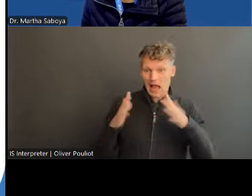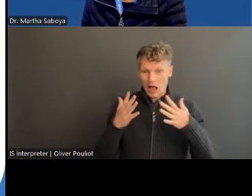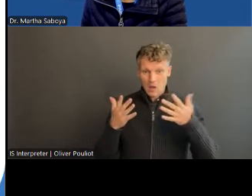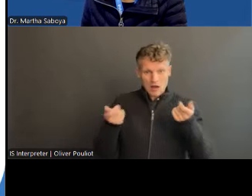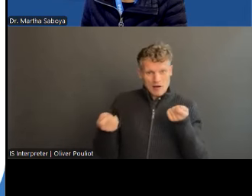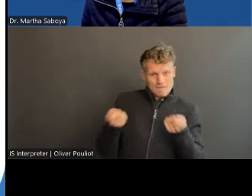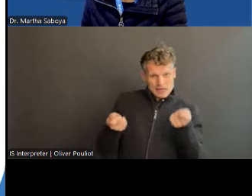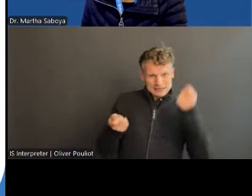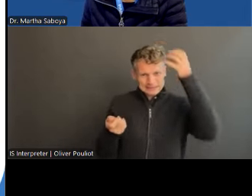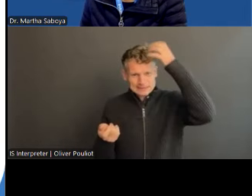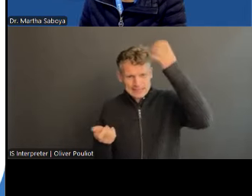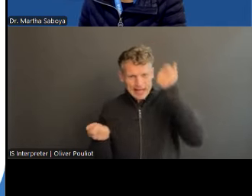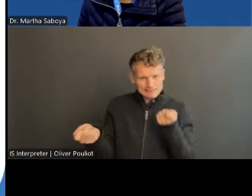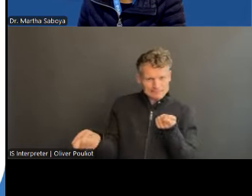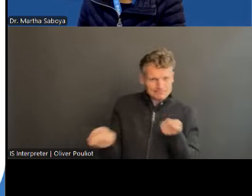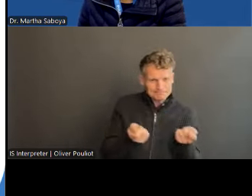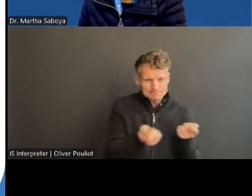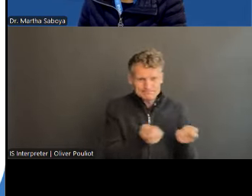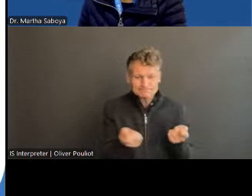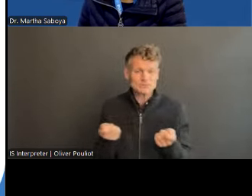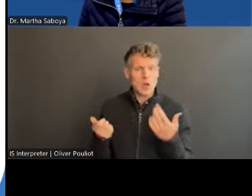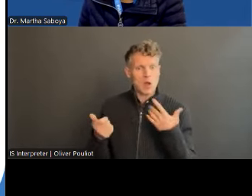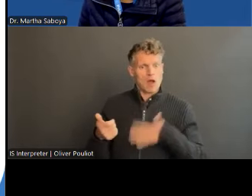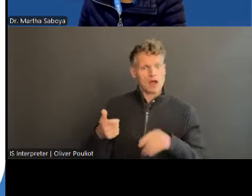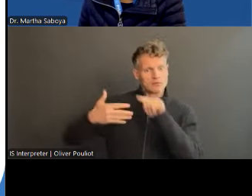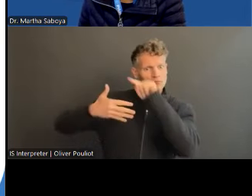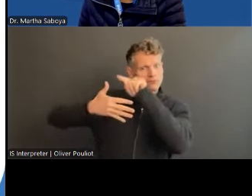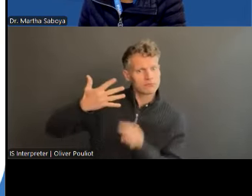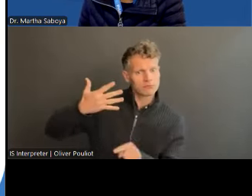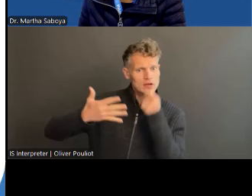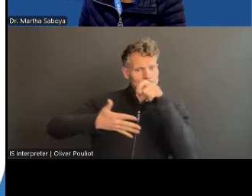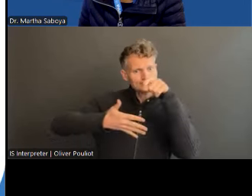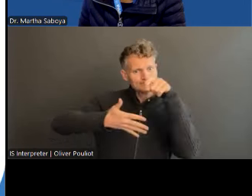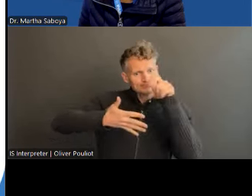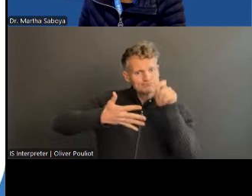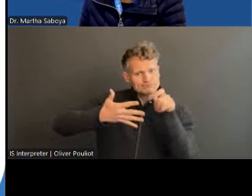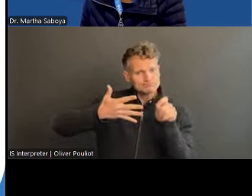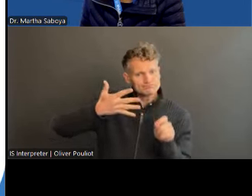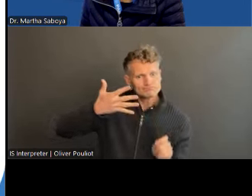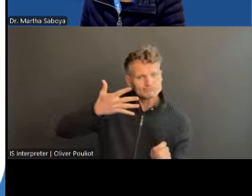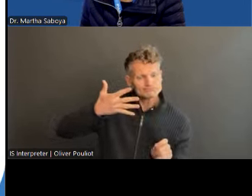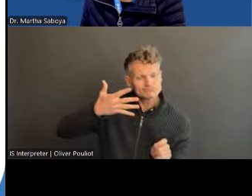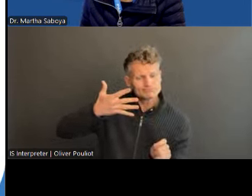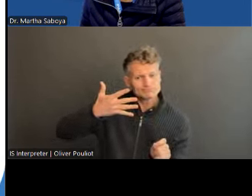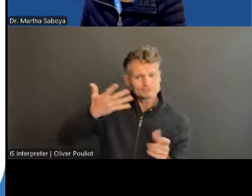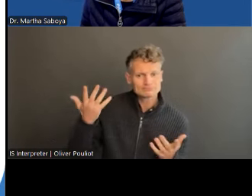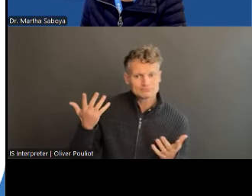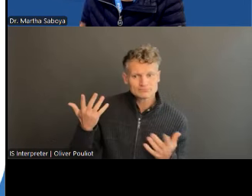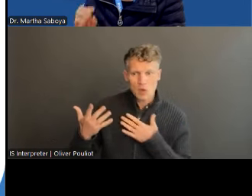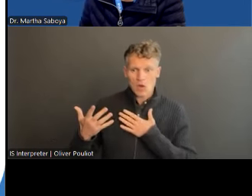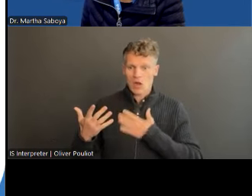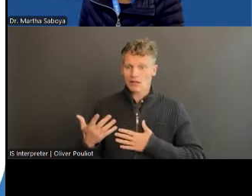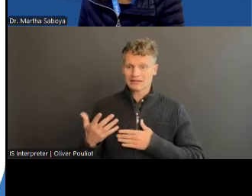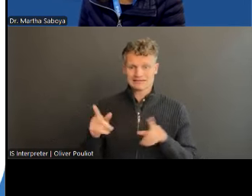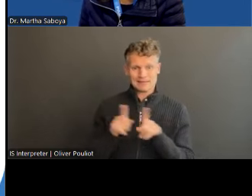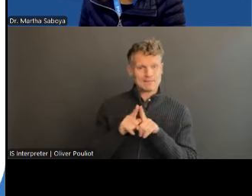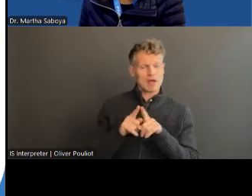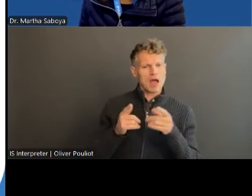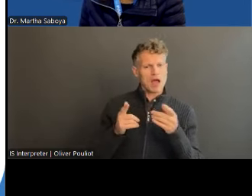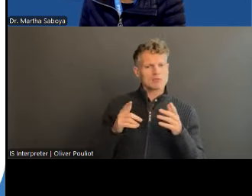goals with additional components focusing interventions during the life course and in some cross-cutting